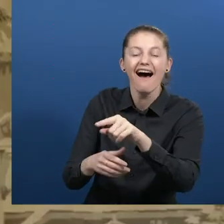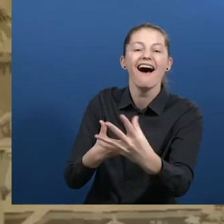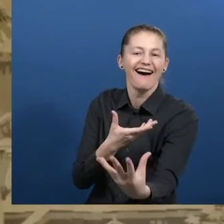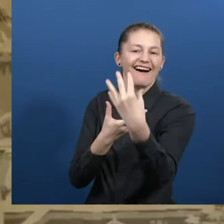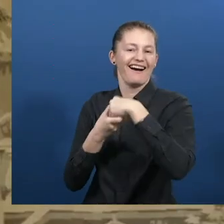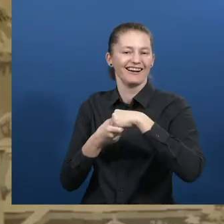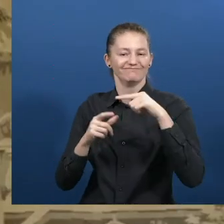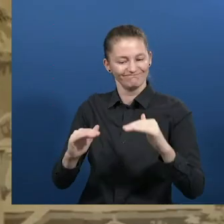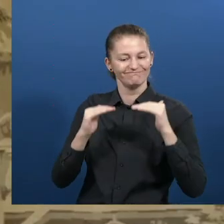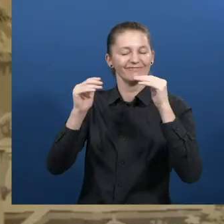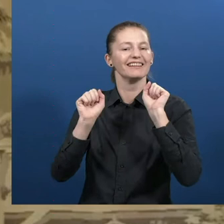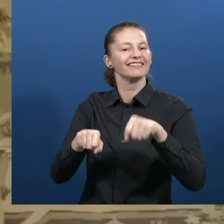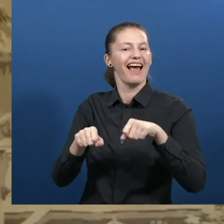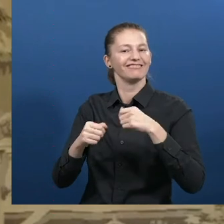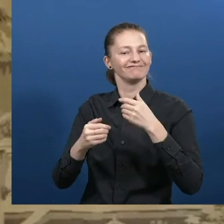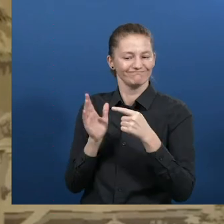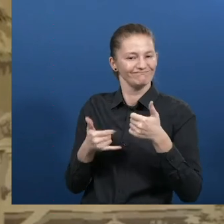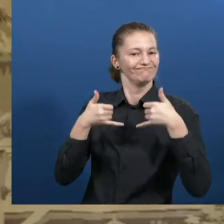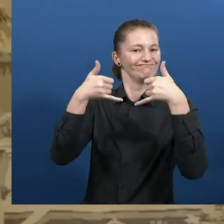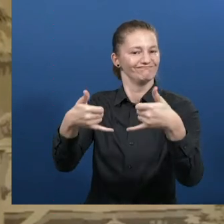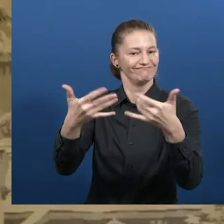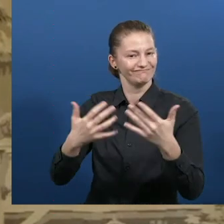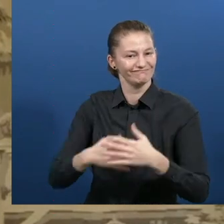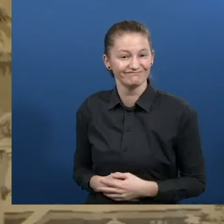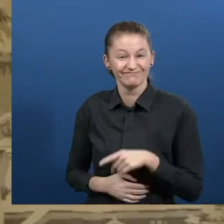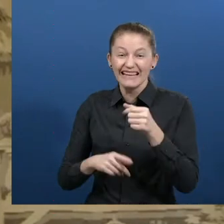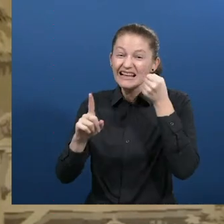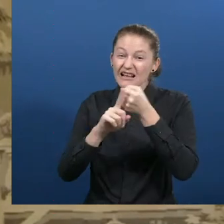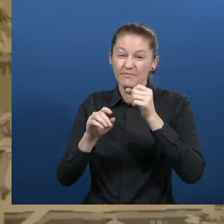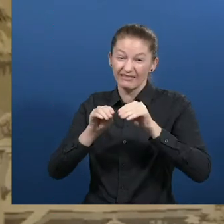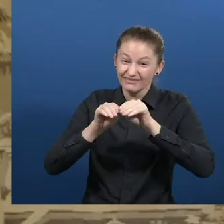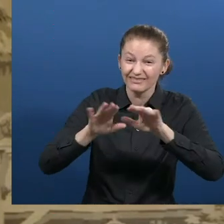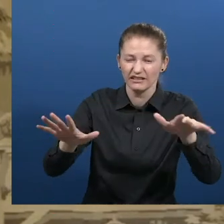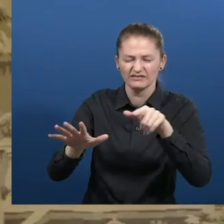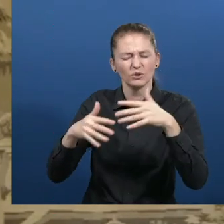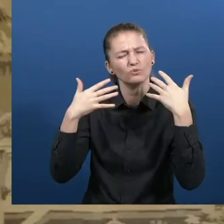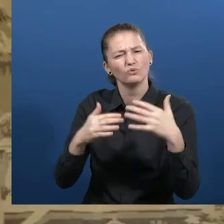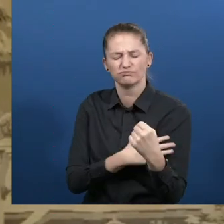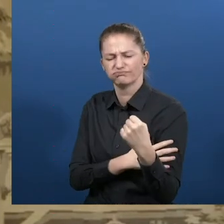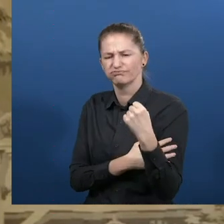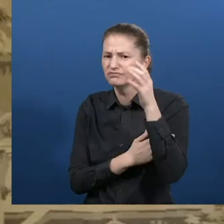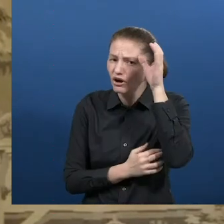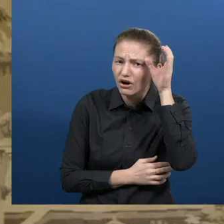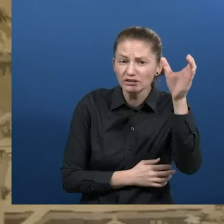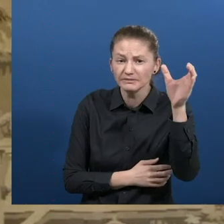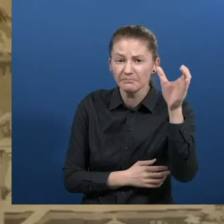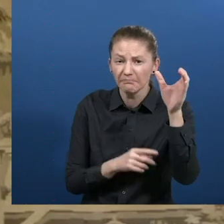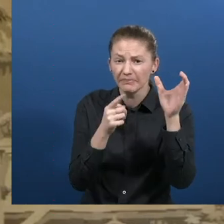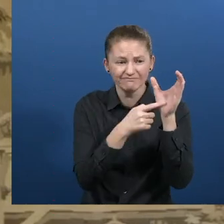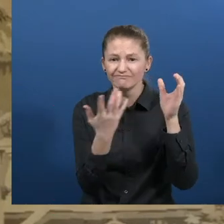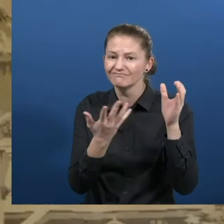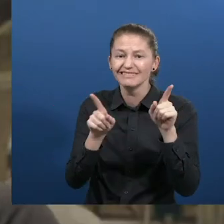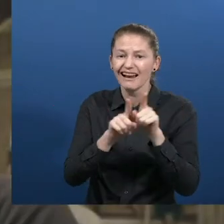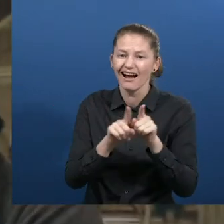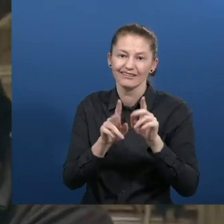Impact transfer is a powerful concept that seeks to highlight the transfer of providing solutions